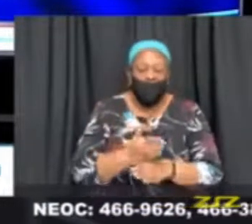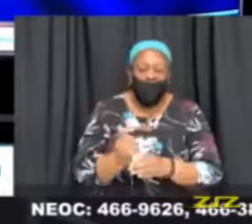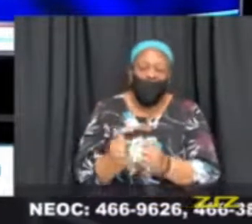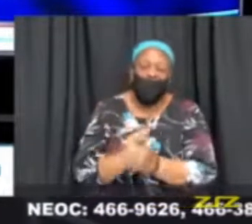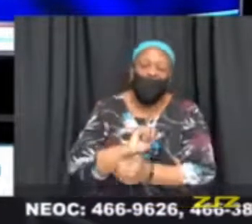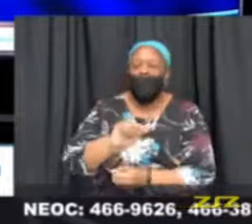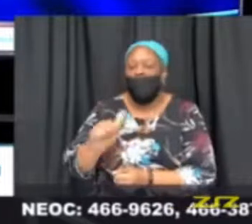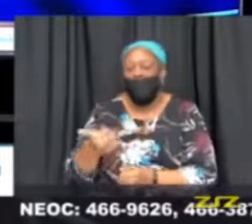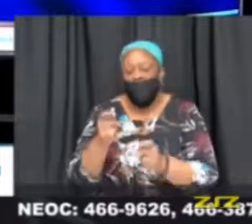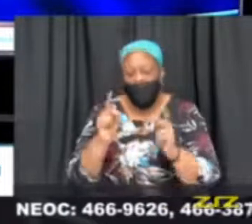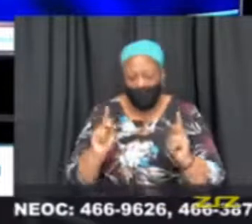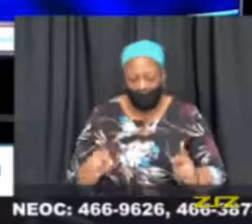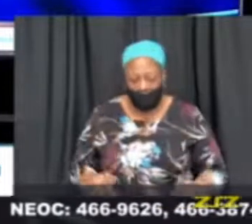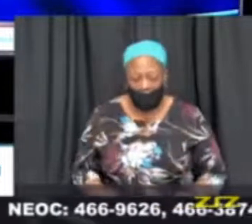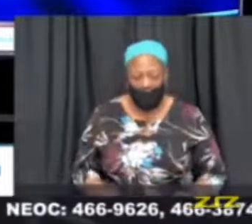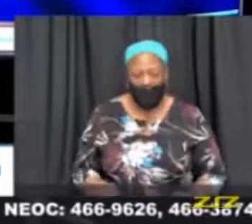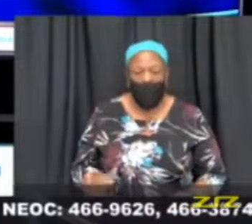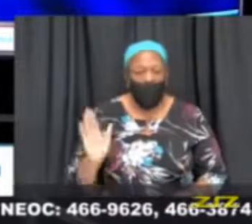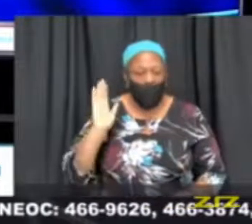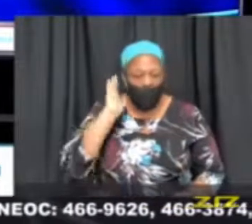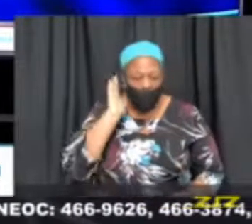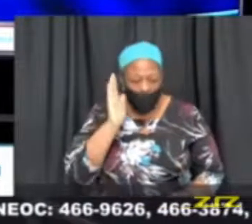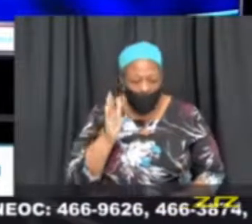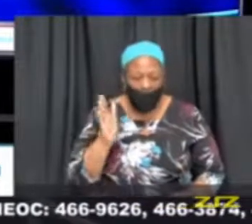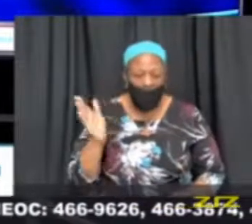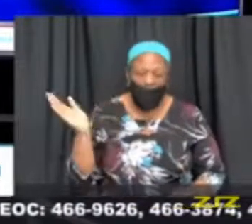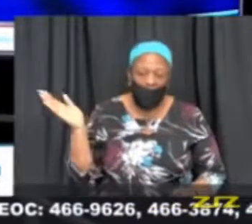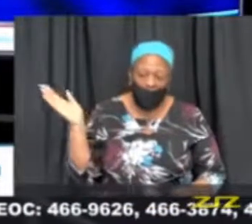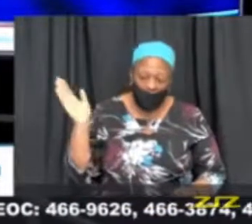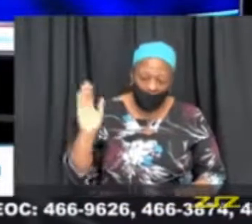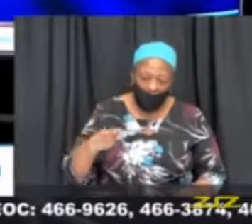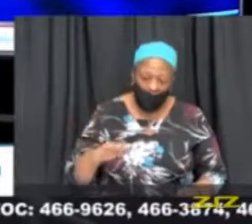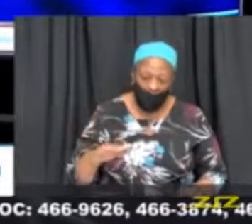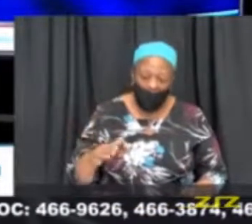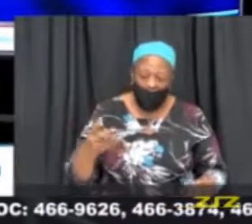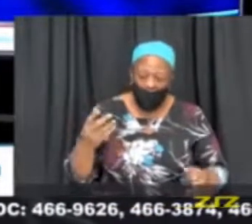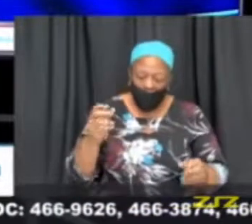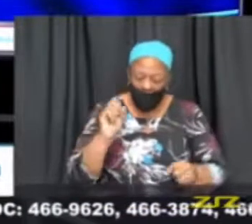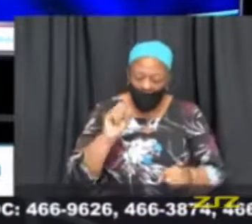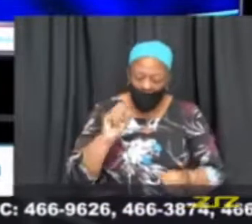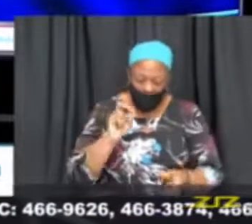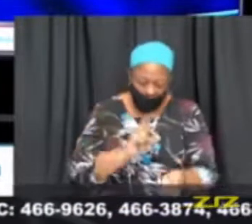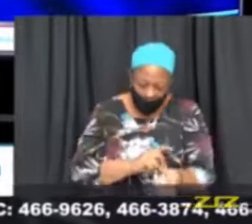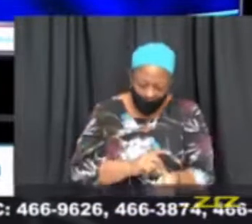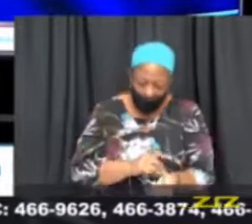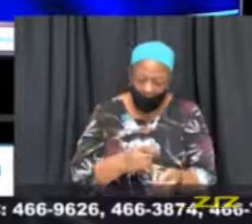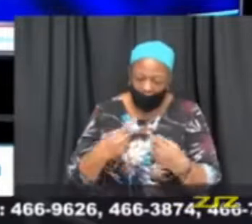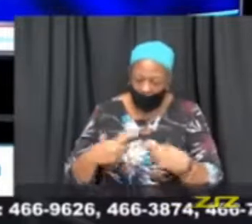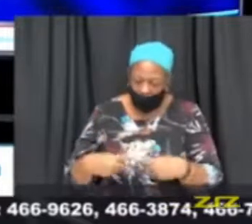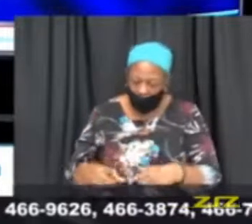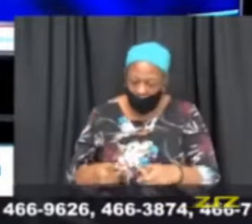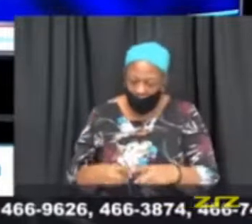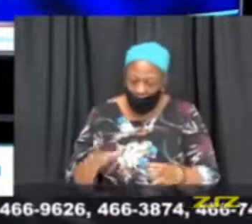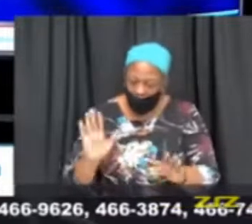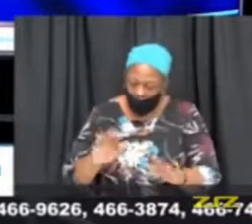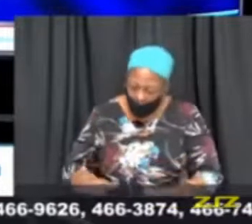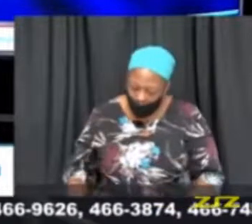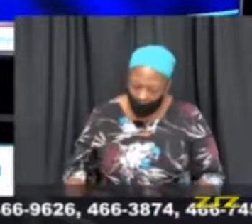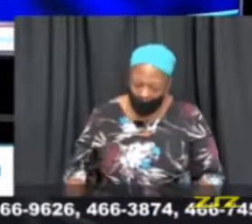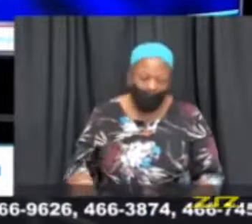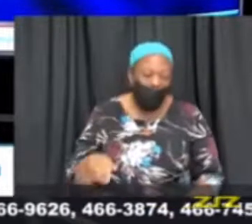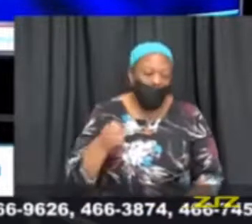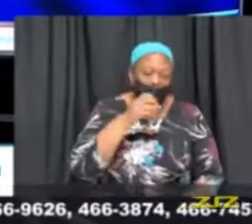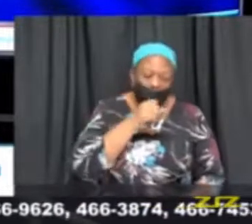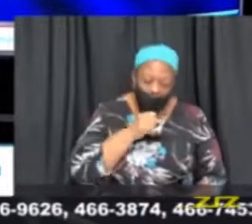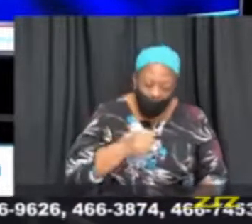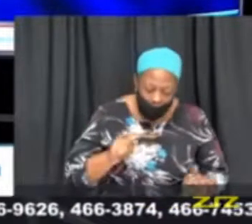when I come in contact with children, with the elderly, with persons in nursing homes, if I go to the prison, persons in institutions like